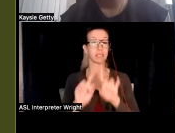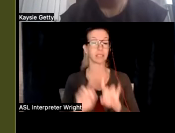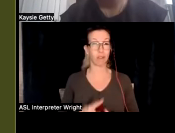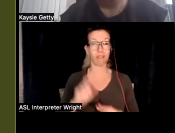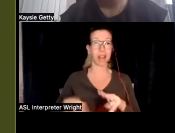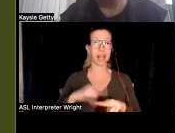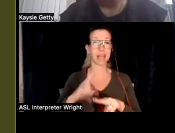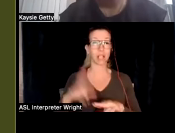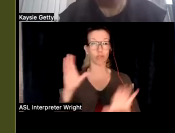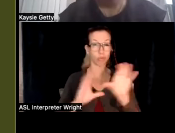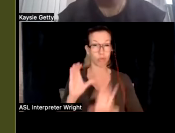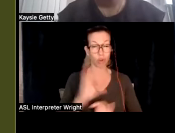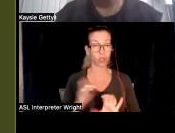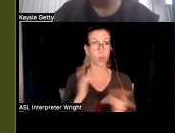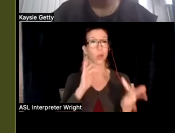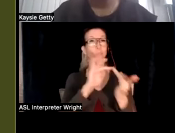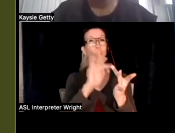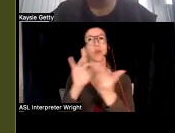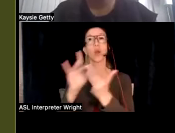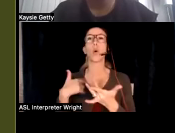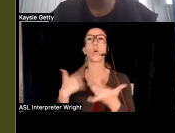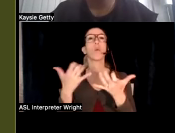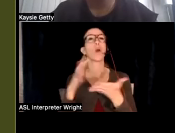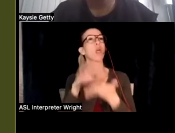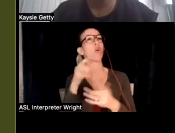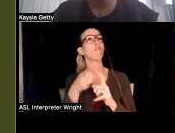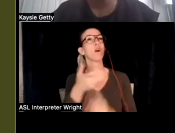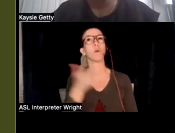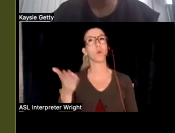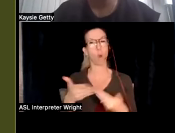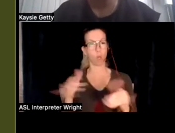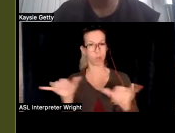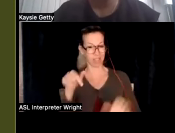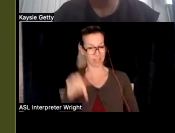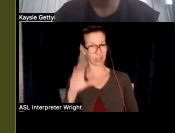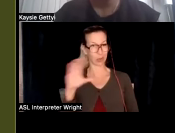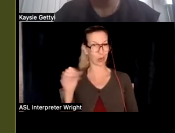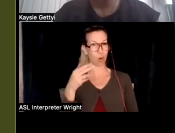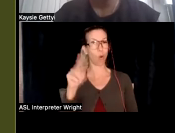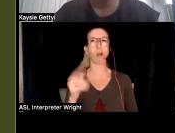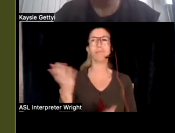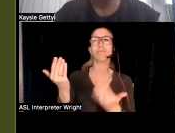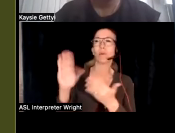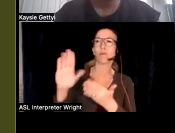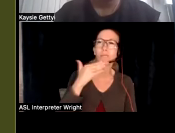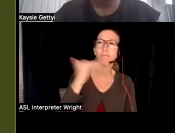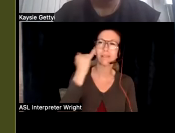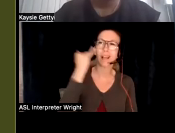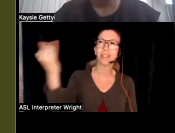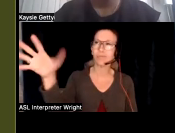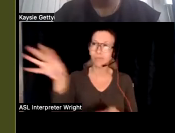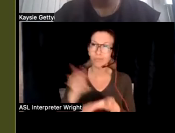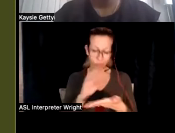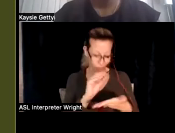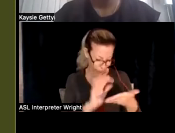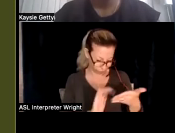where we reach out to others and say, we want to learn from you, similar to this cohort. Tell us some of your best ideas, and then we write about and